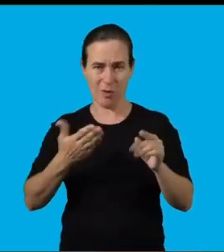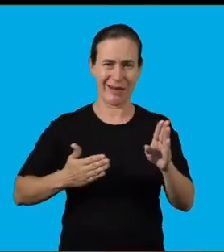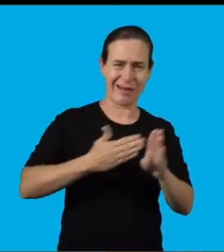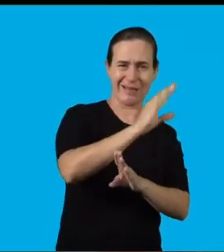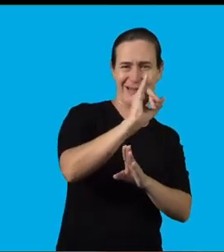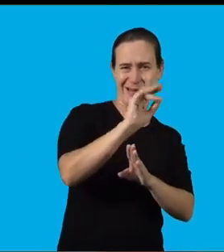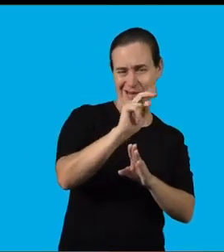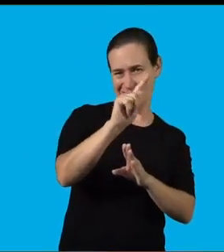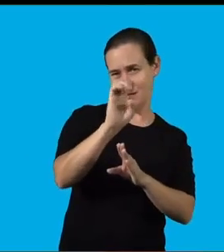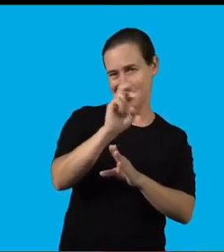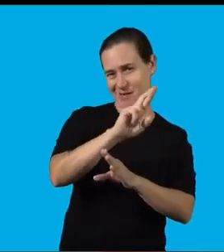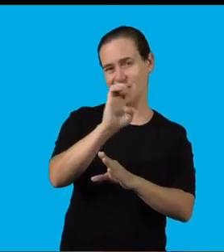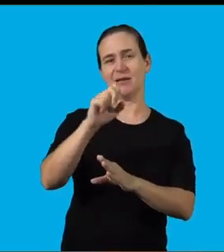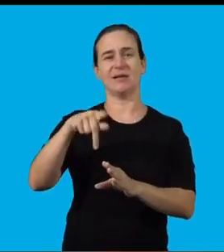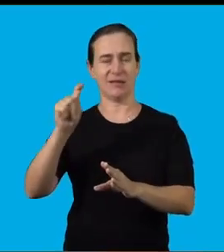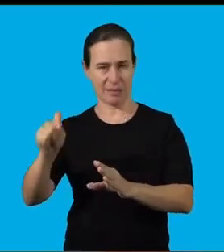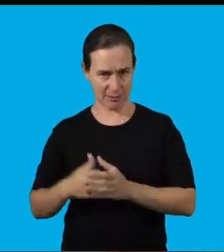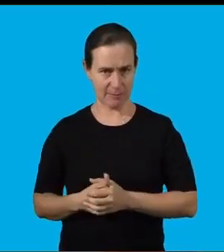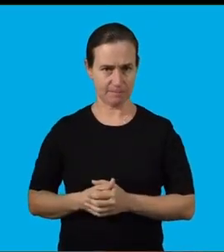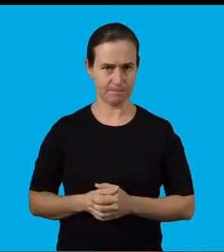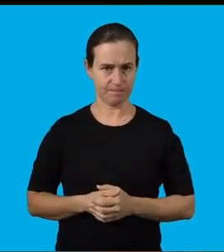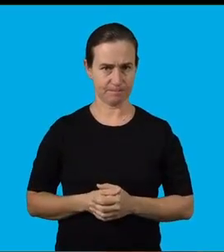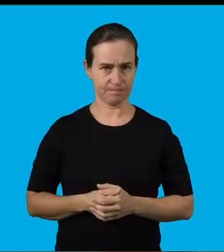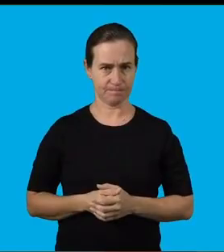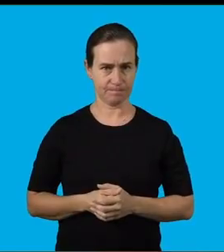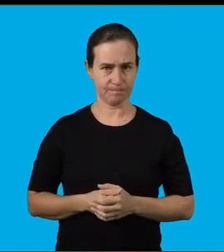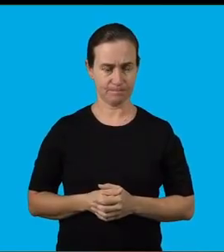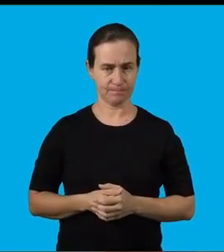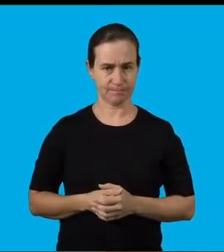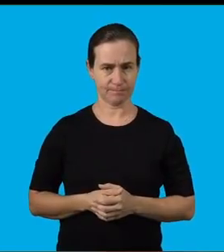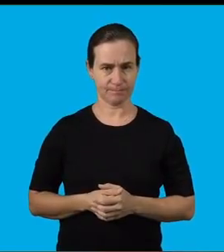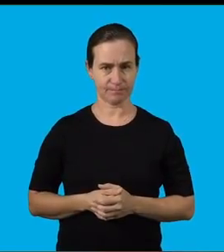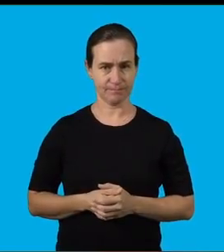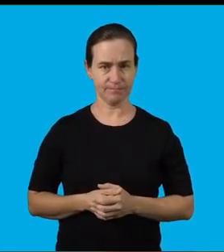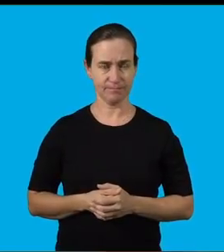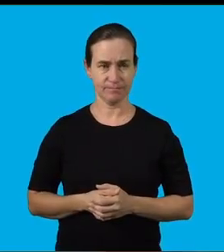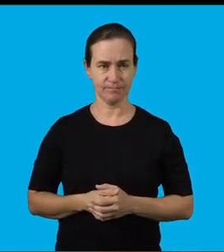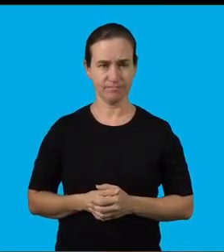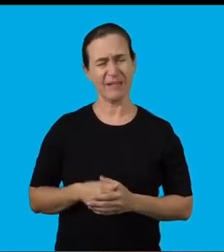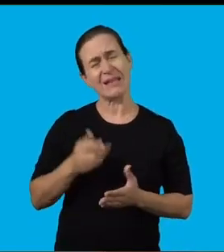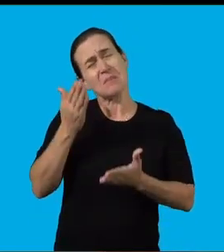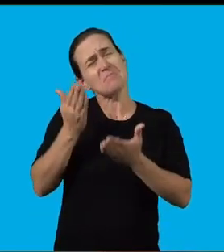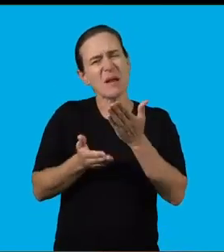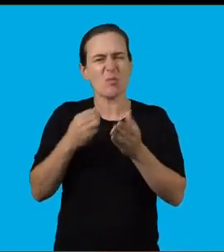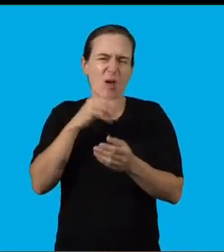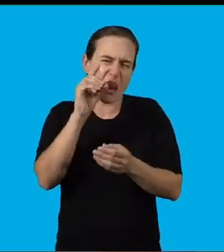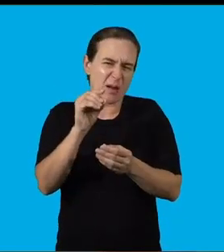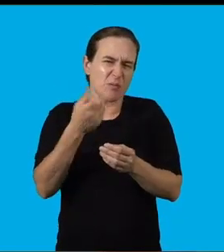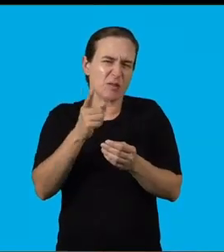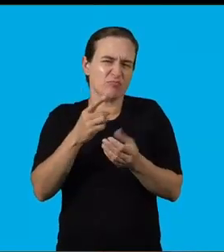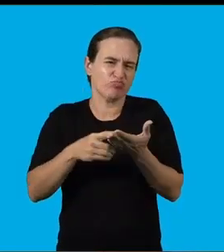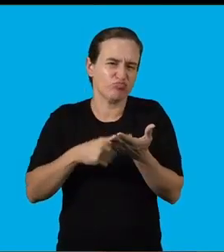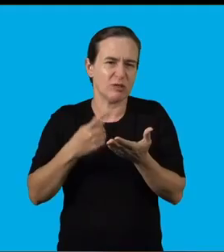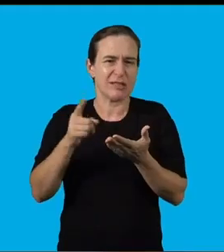find as we go through the steps for sketching our cubic function. We also maybe will touch a